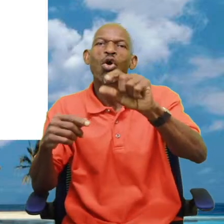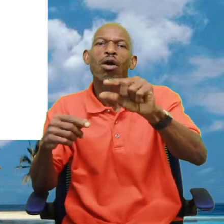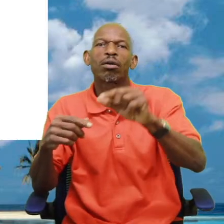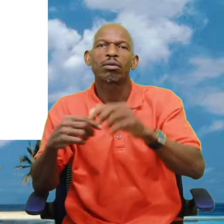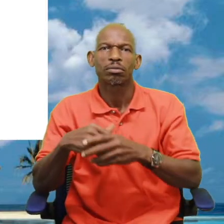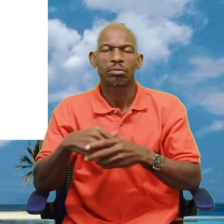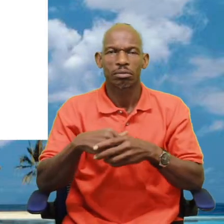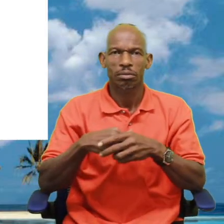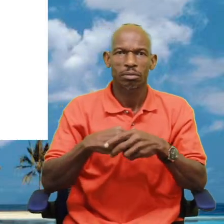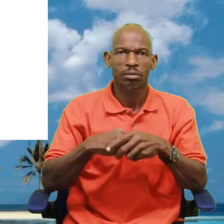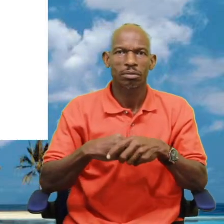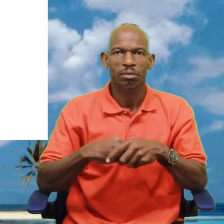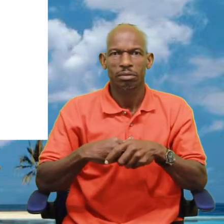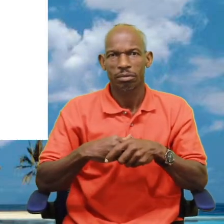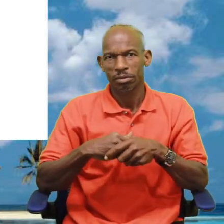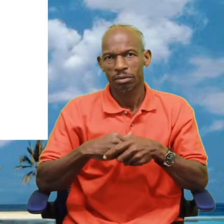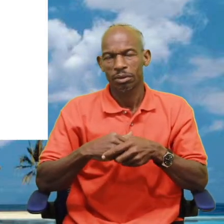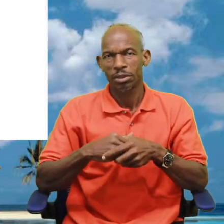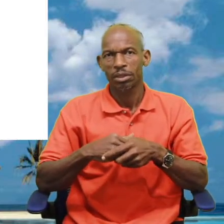adjective.